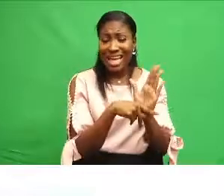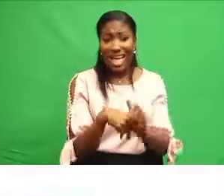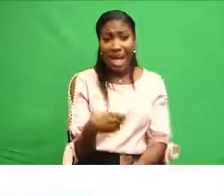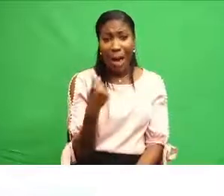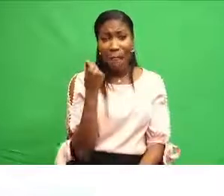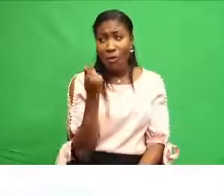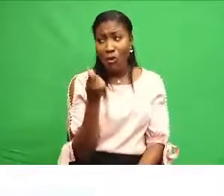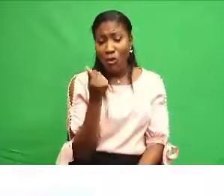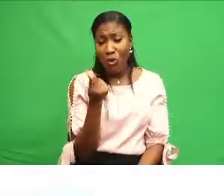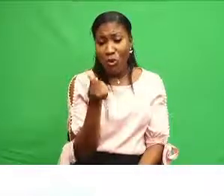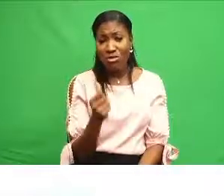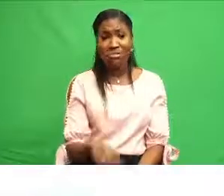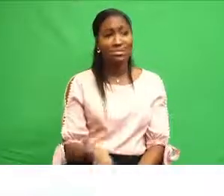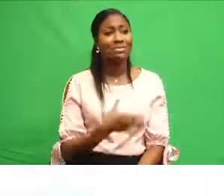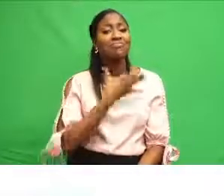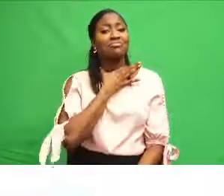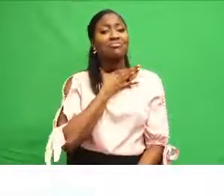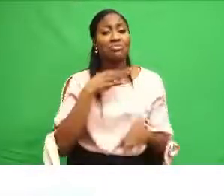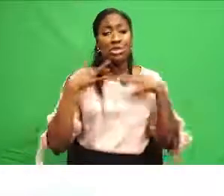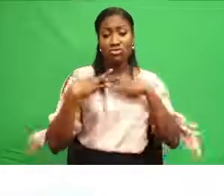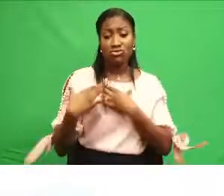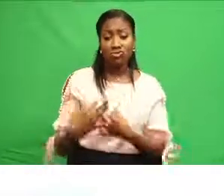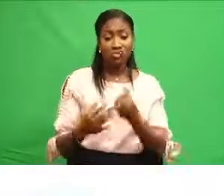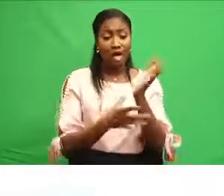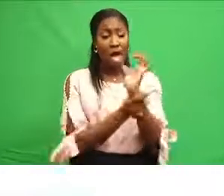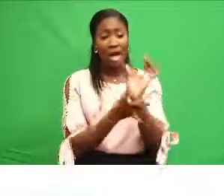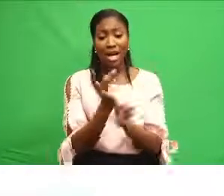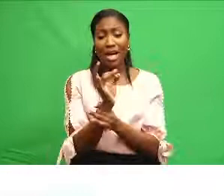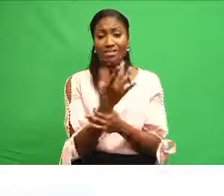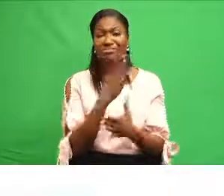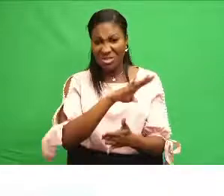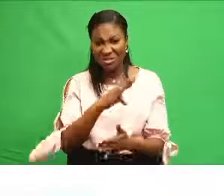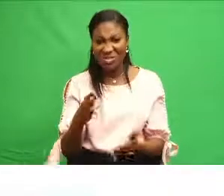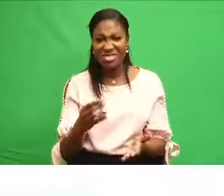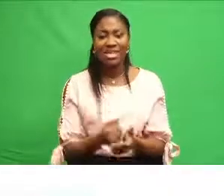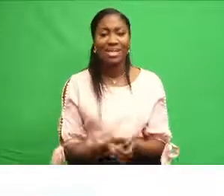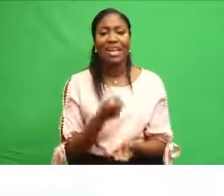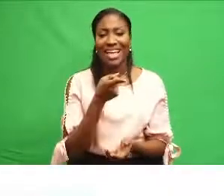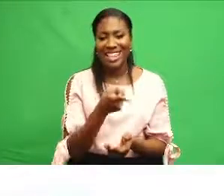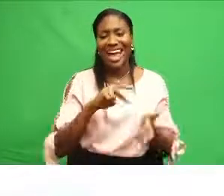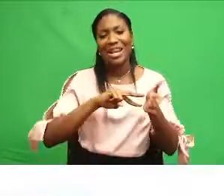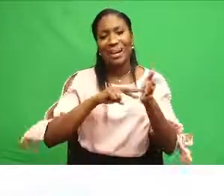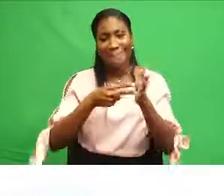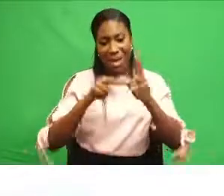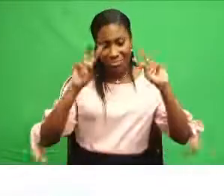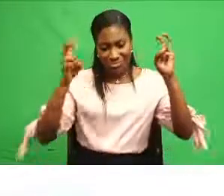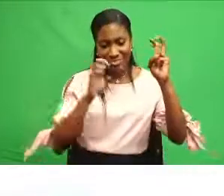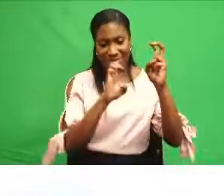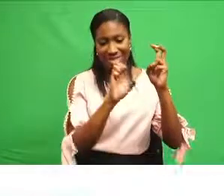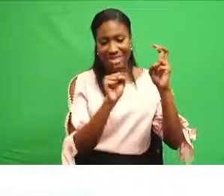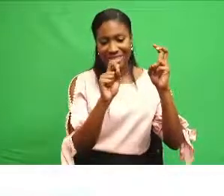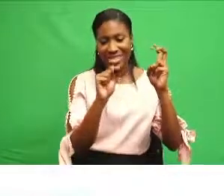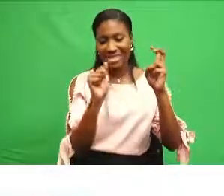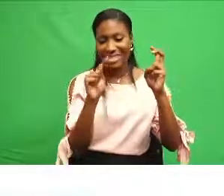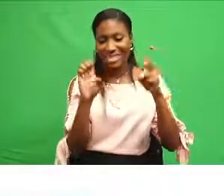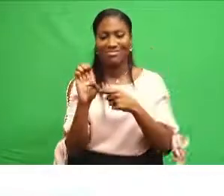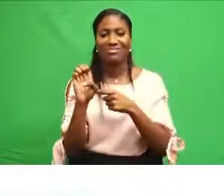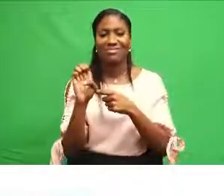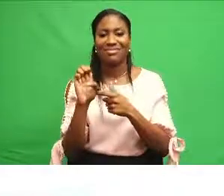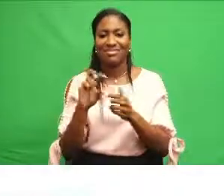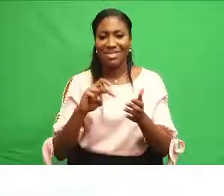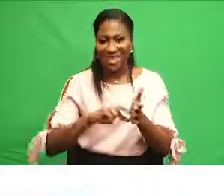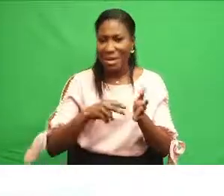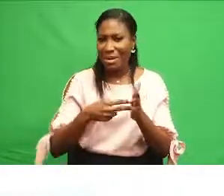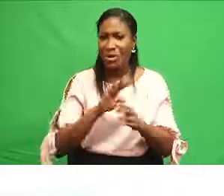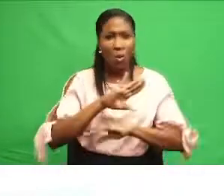cash, or jewelry, all of these things comprise your estate. So everything that is dear to you comprises